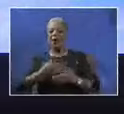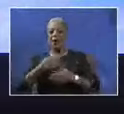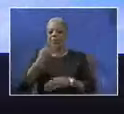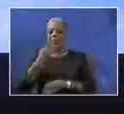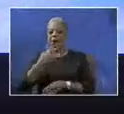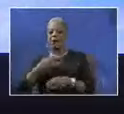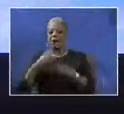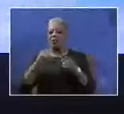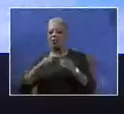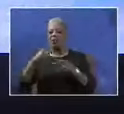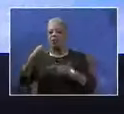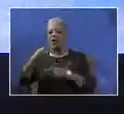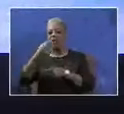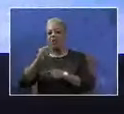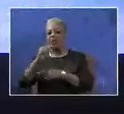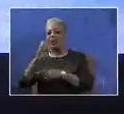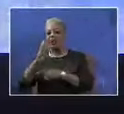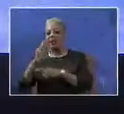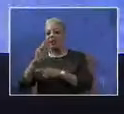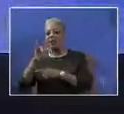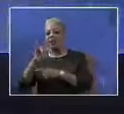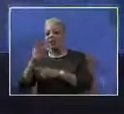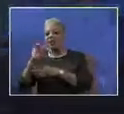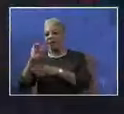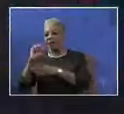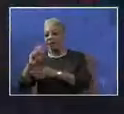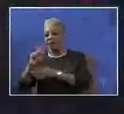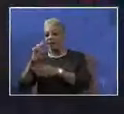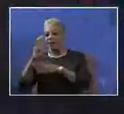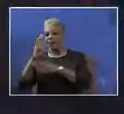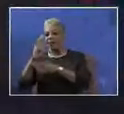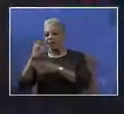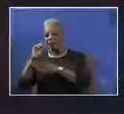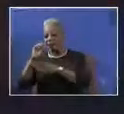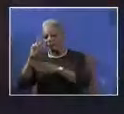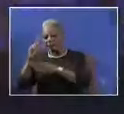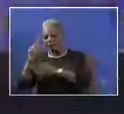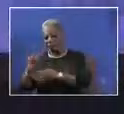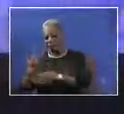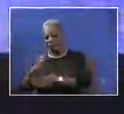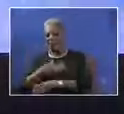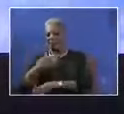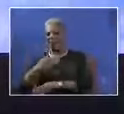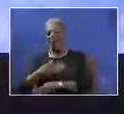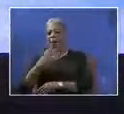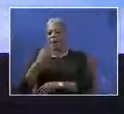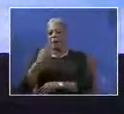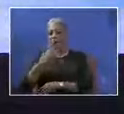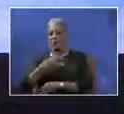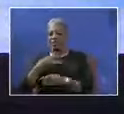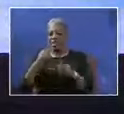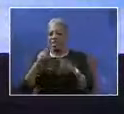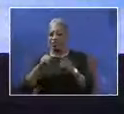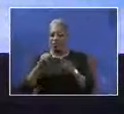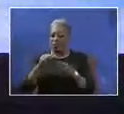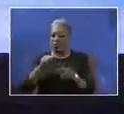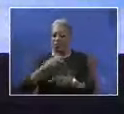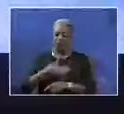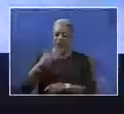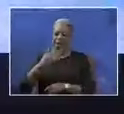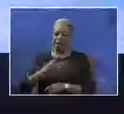one of our dedicated, committed, dependable ushers. Happy birthday to you, Gabriel. Happy